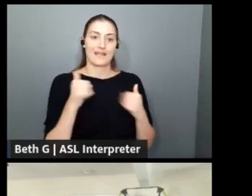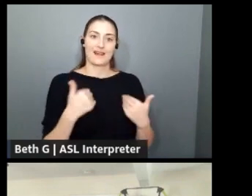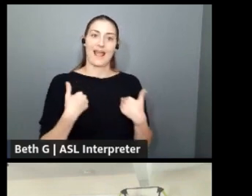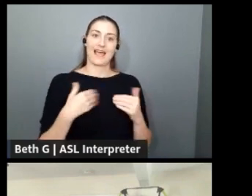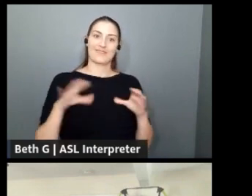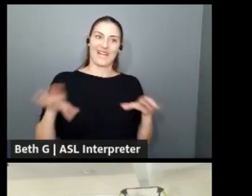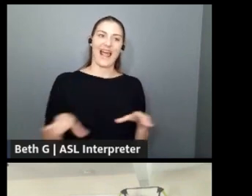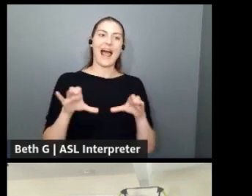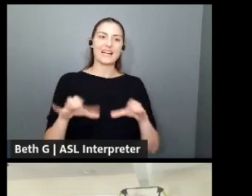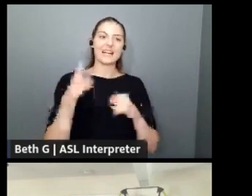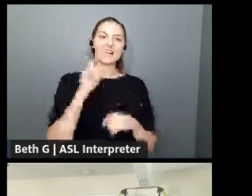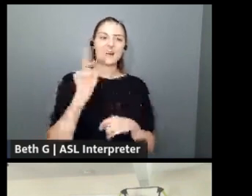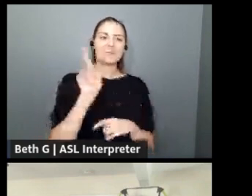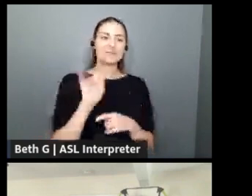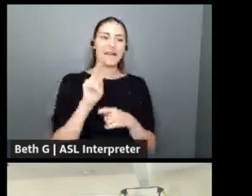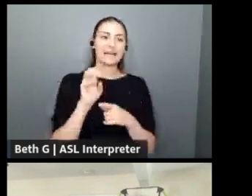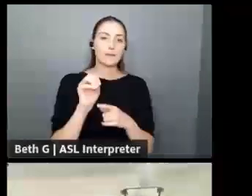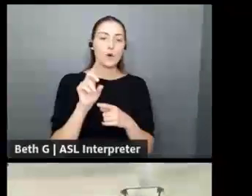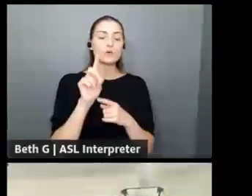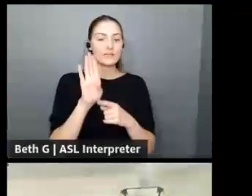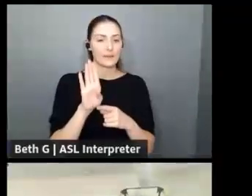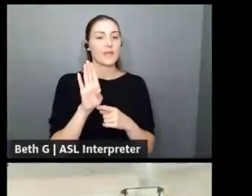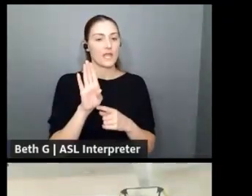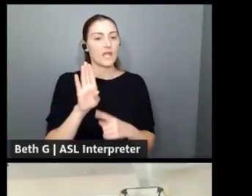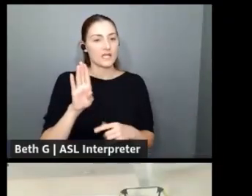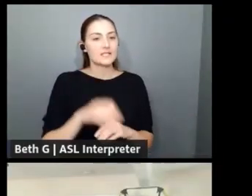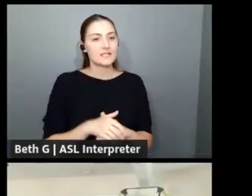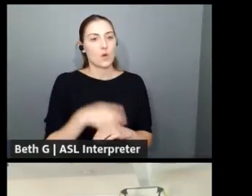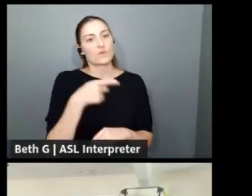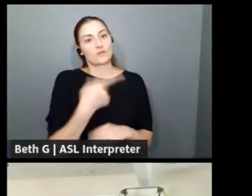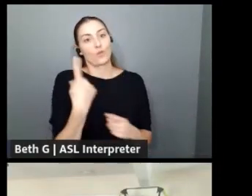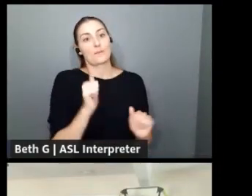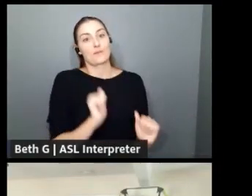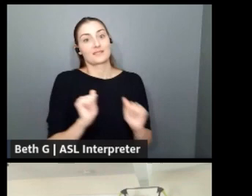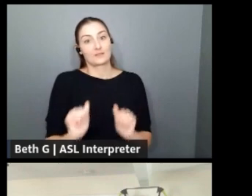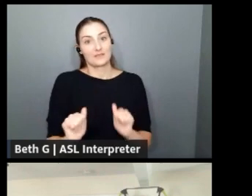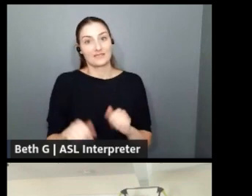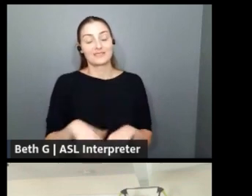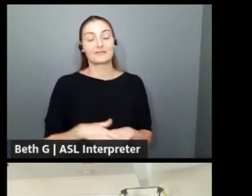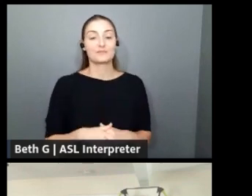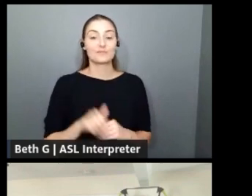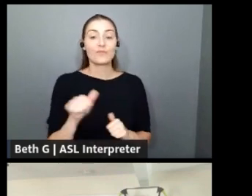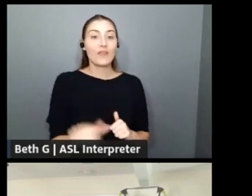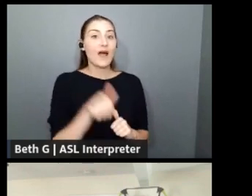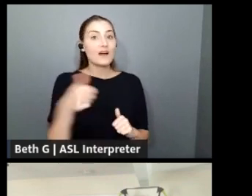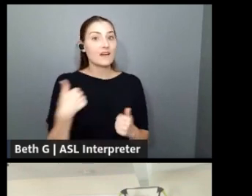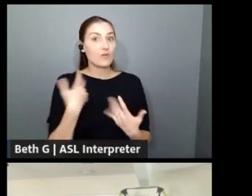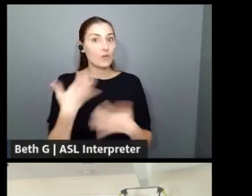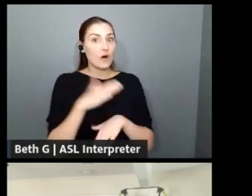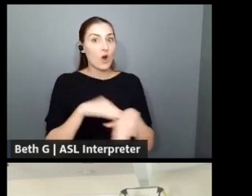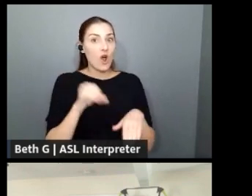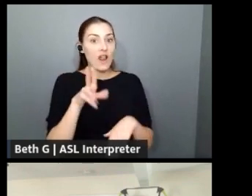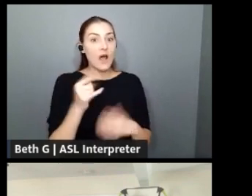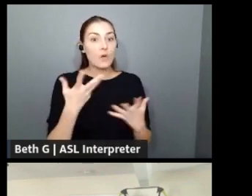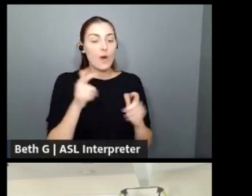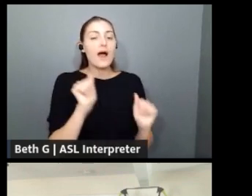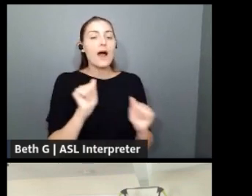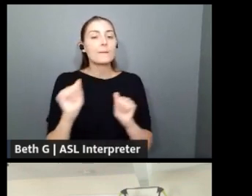DynamoDB tables that we create. So this is one possibility. And the other thing I wanted to call out was the ability to